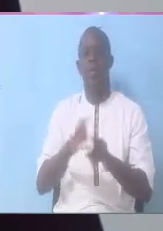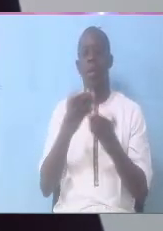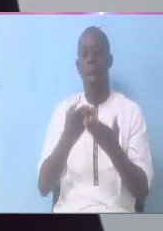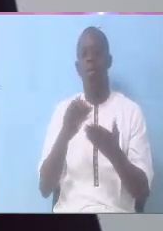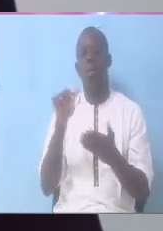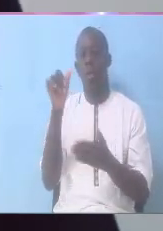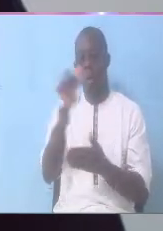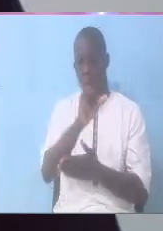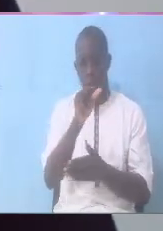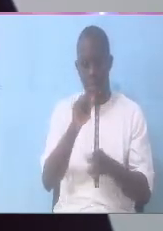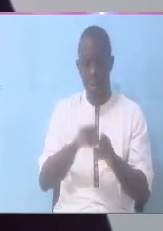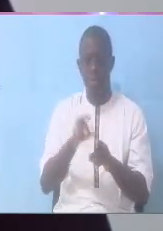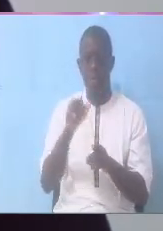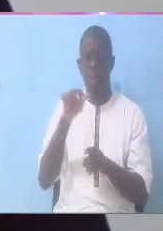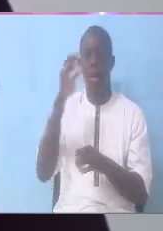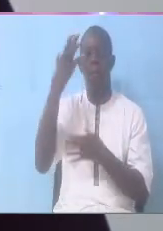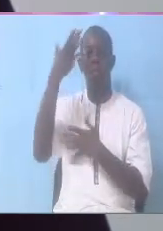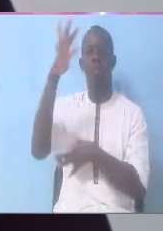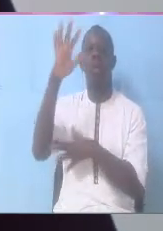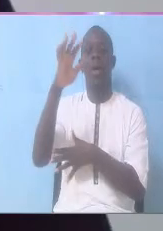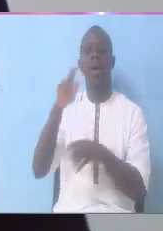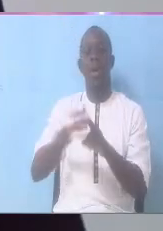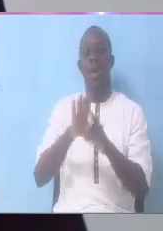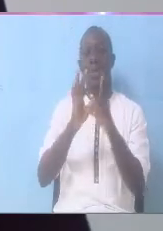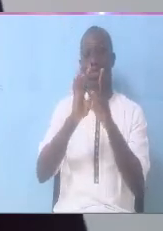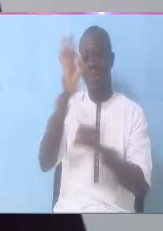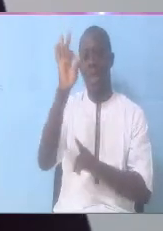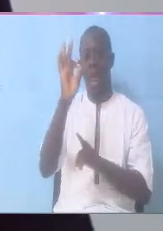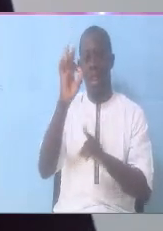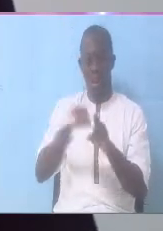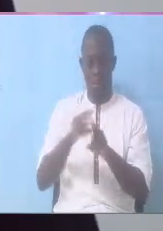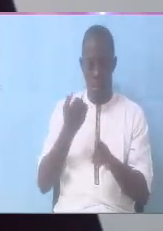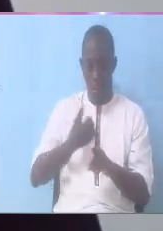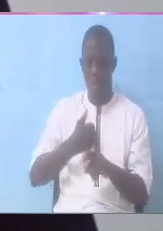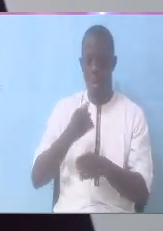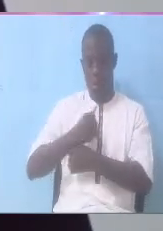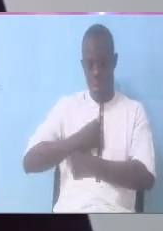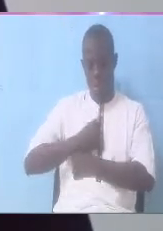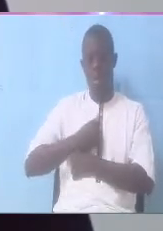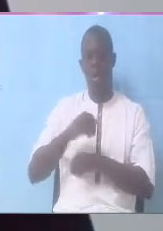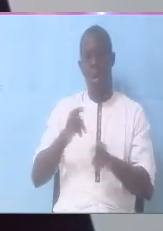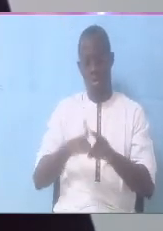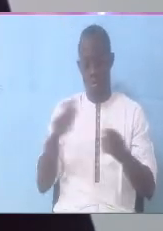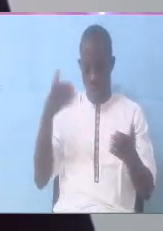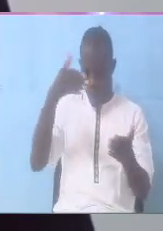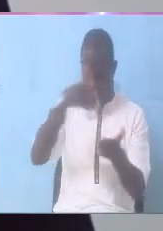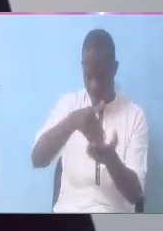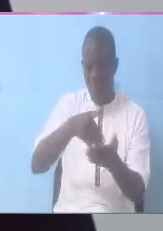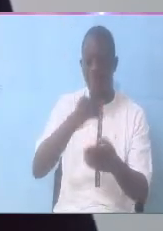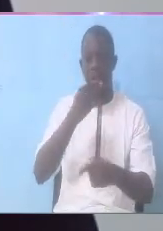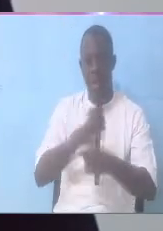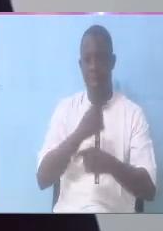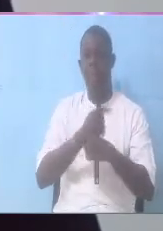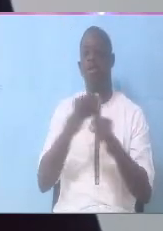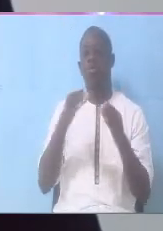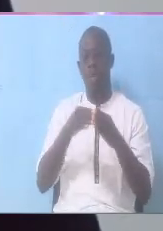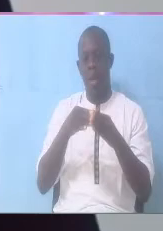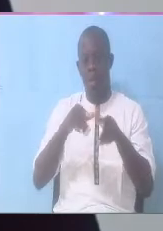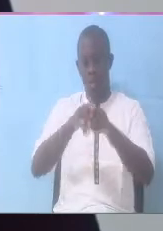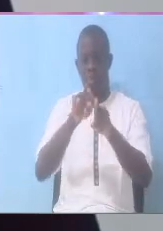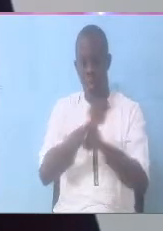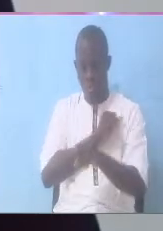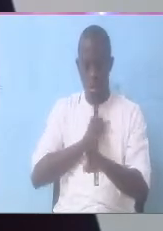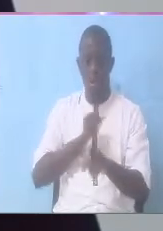Mauritanian special forces. They also came with us. Between Kupuruka Kosuti and the drone,